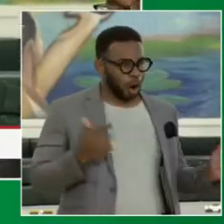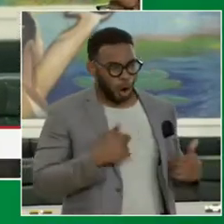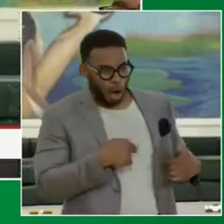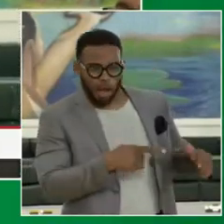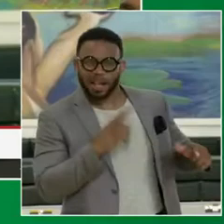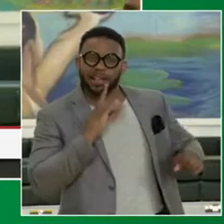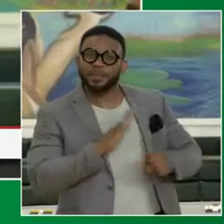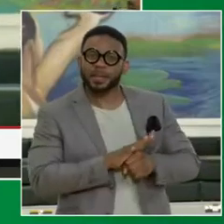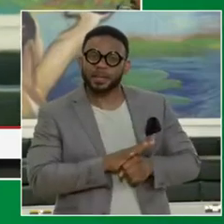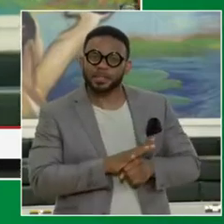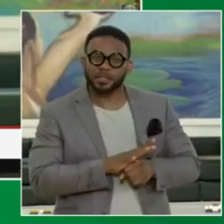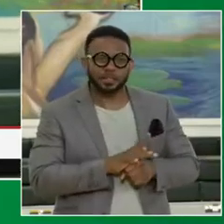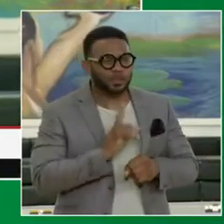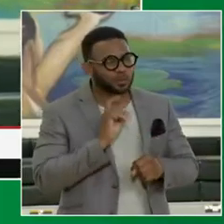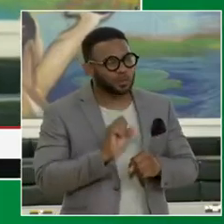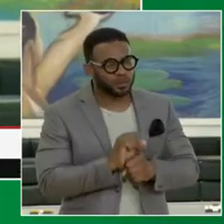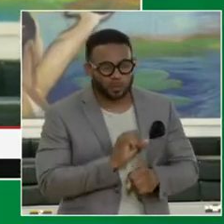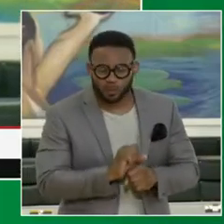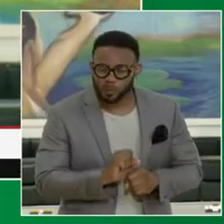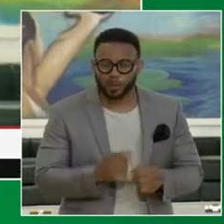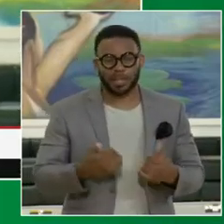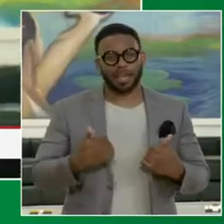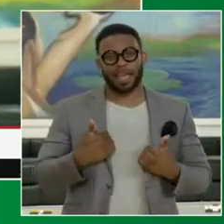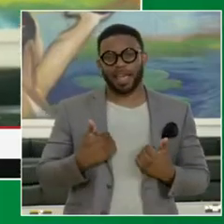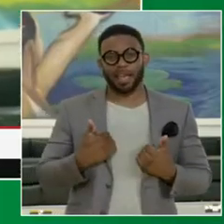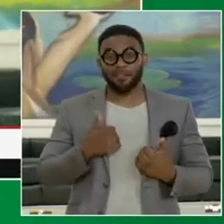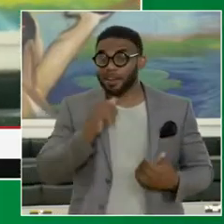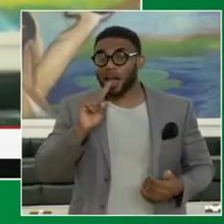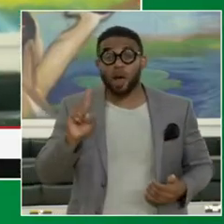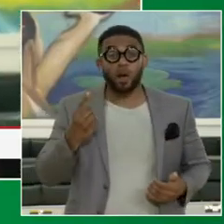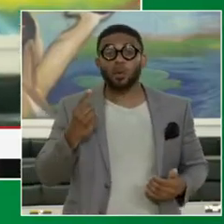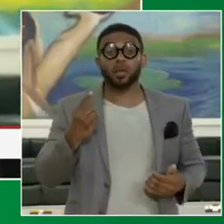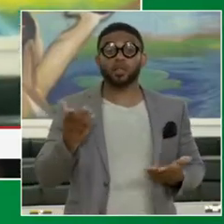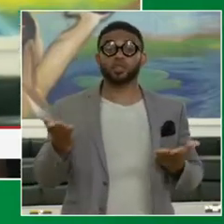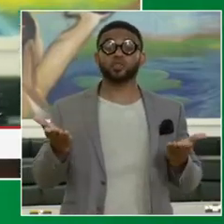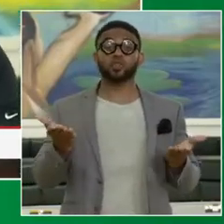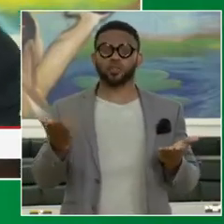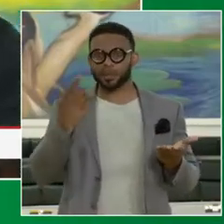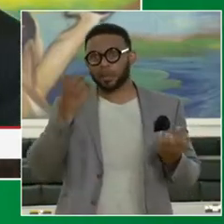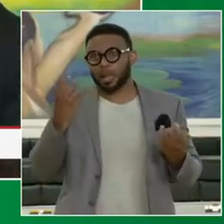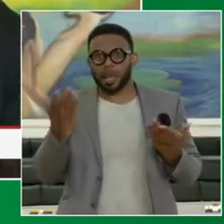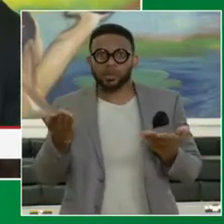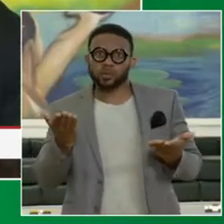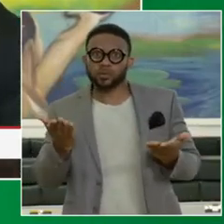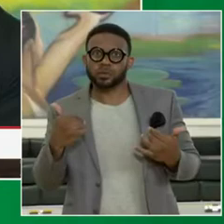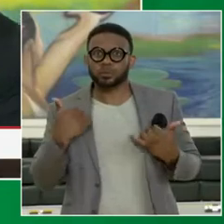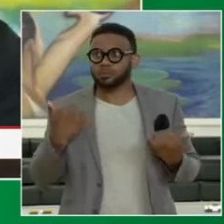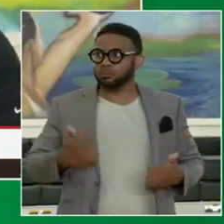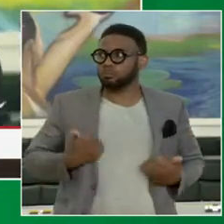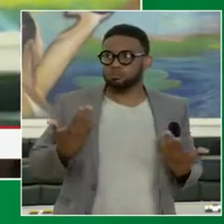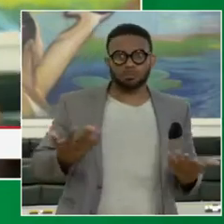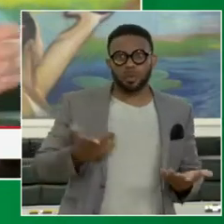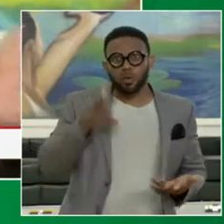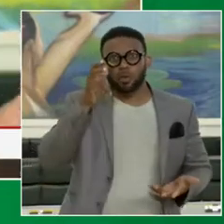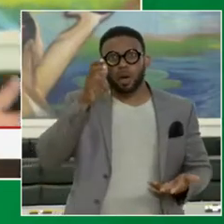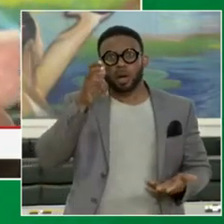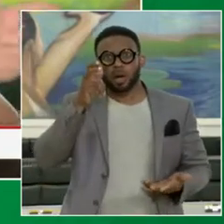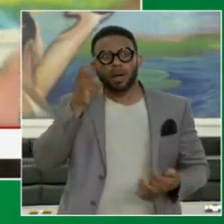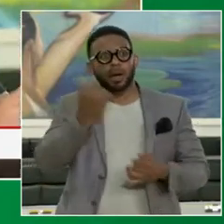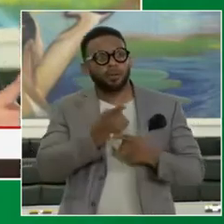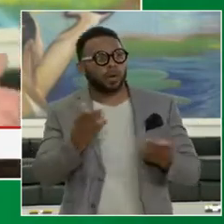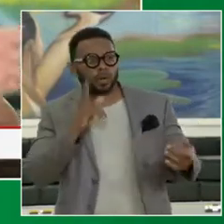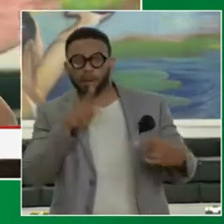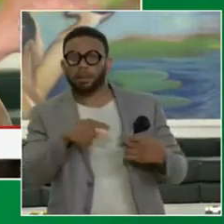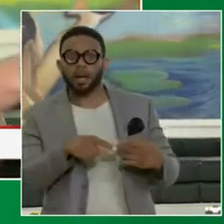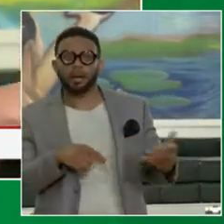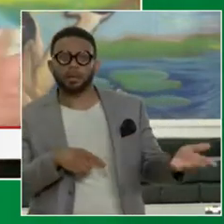that is to truly have not just the services, because a lot of these services have existed. You've heard everyone here